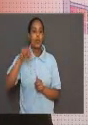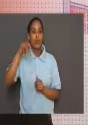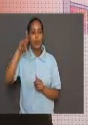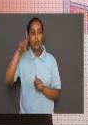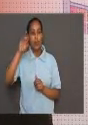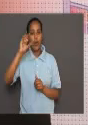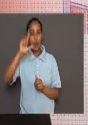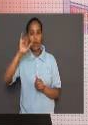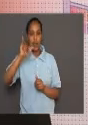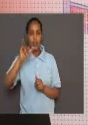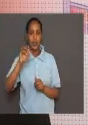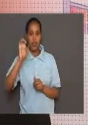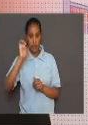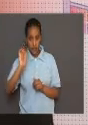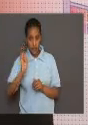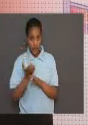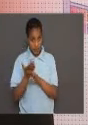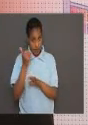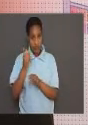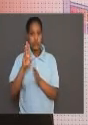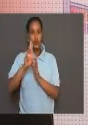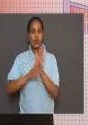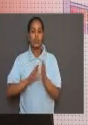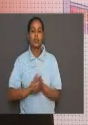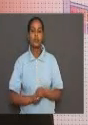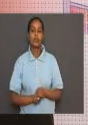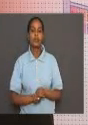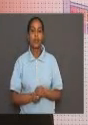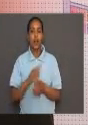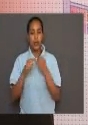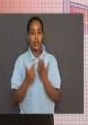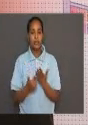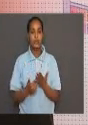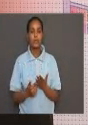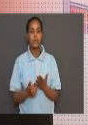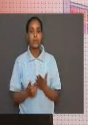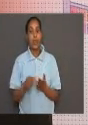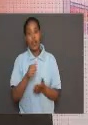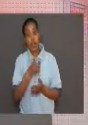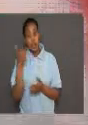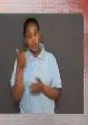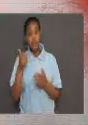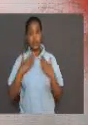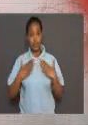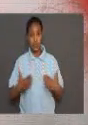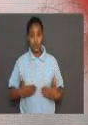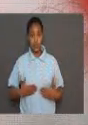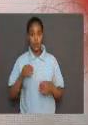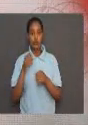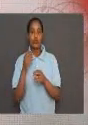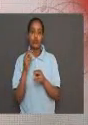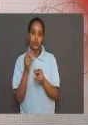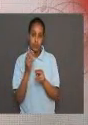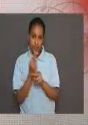backbone is polyethylene, which we will study later in the unit.